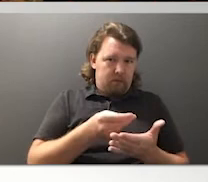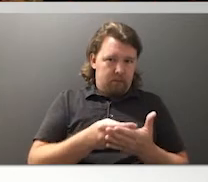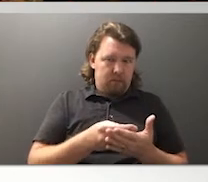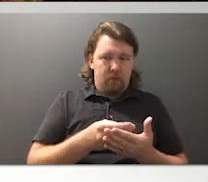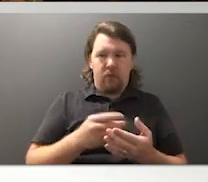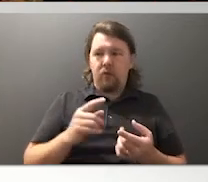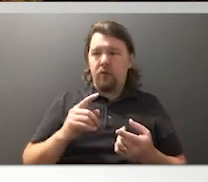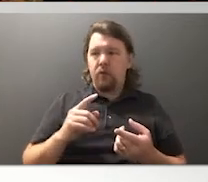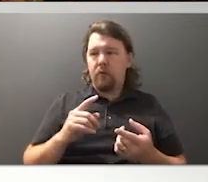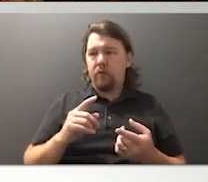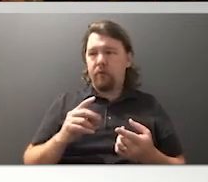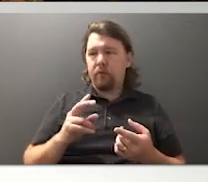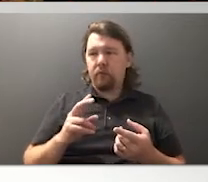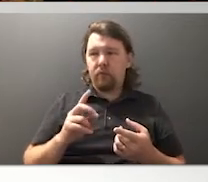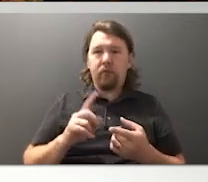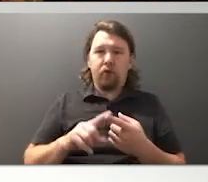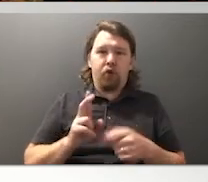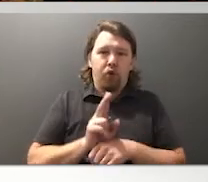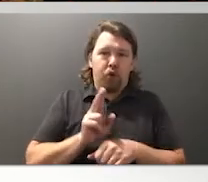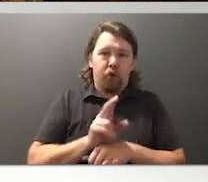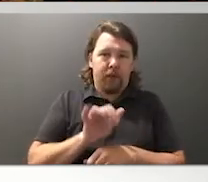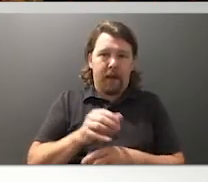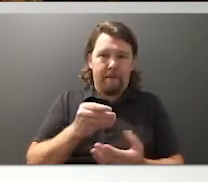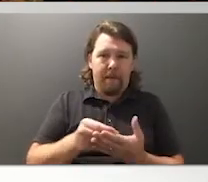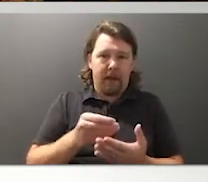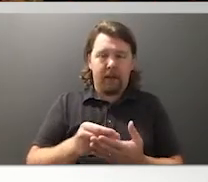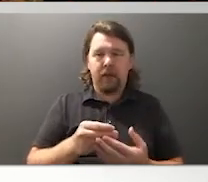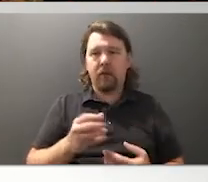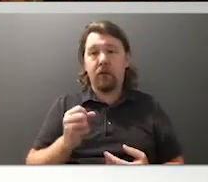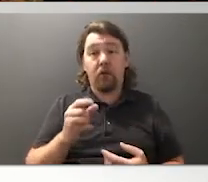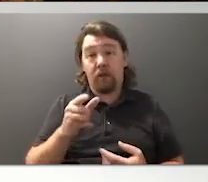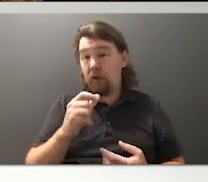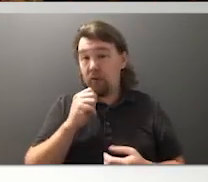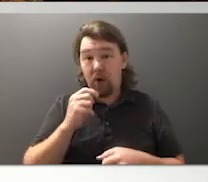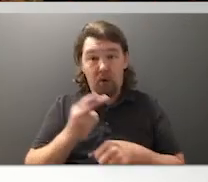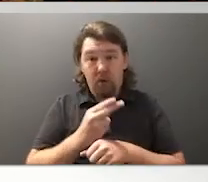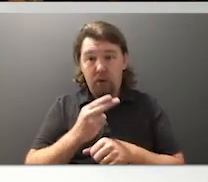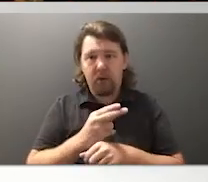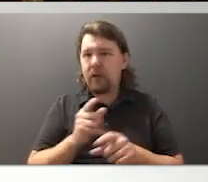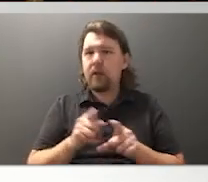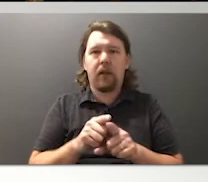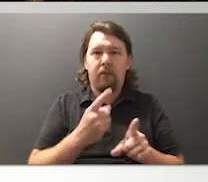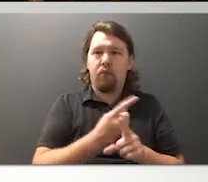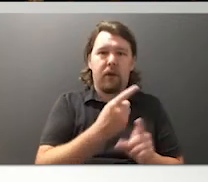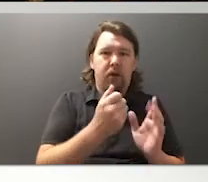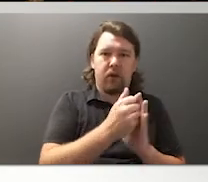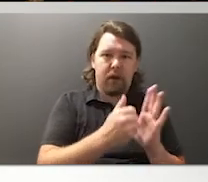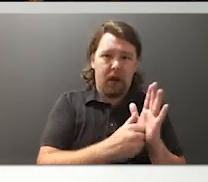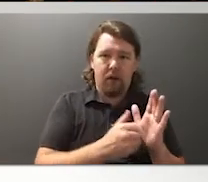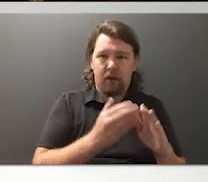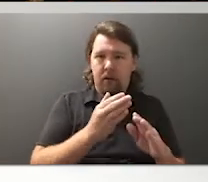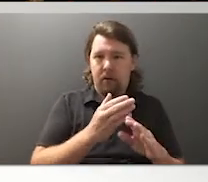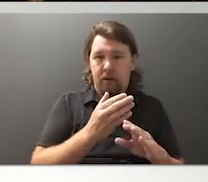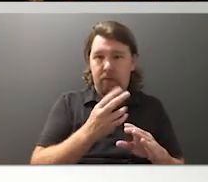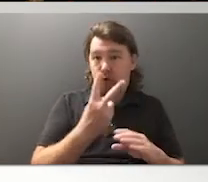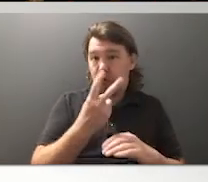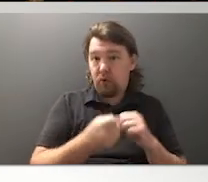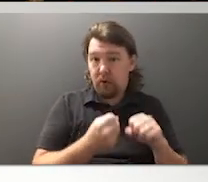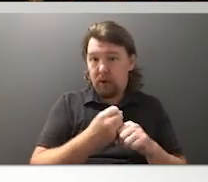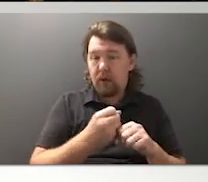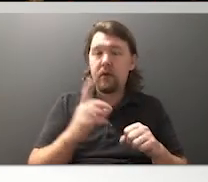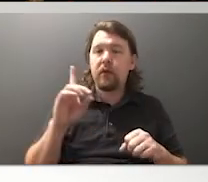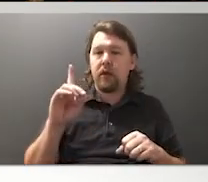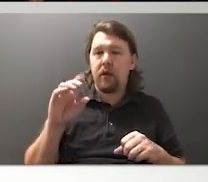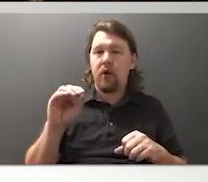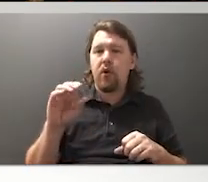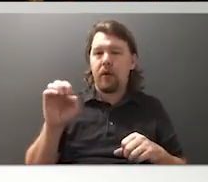to utilize those funds. So if you don't, just like the regular account, they're supposed to be, the DOE is supposed to then,